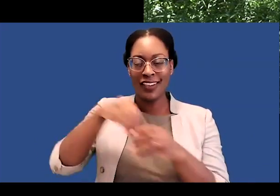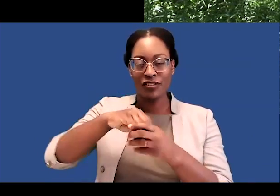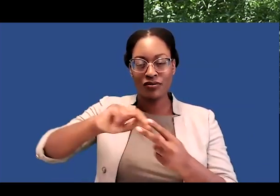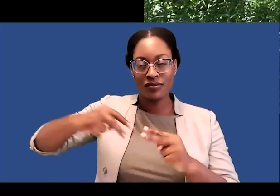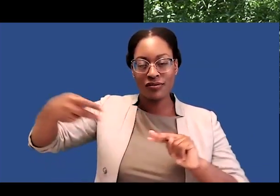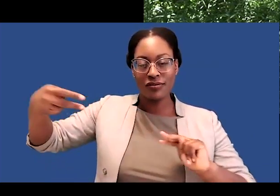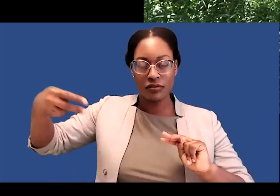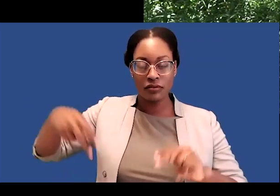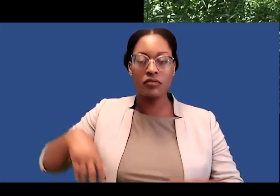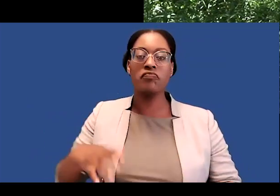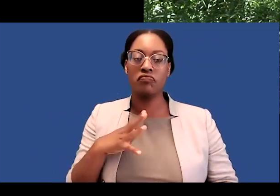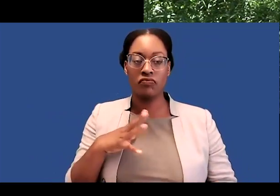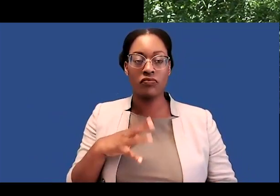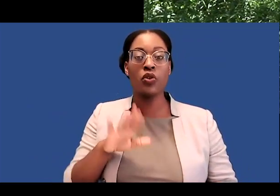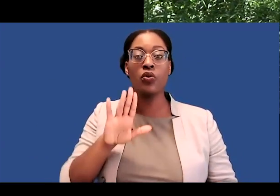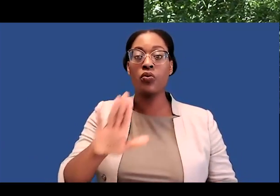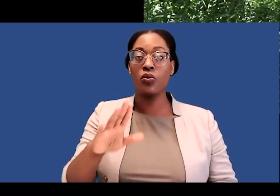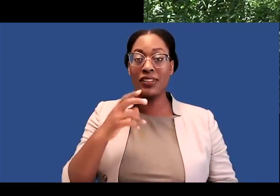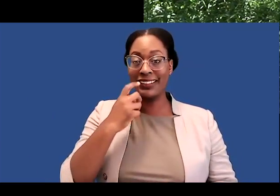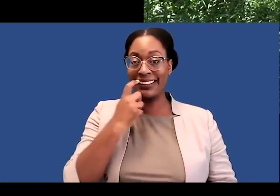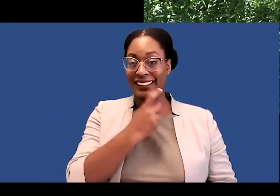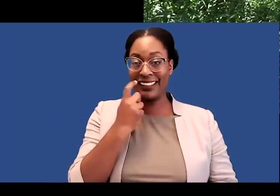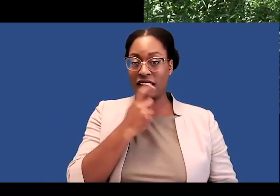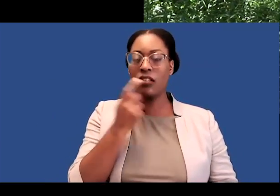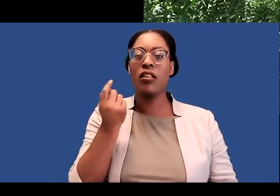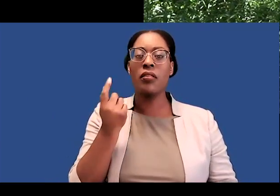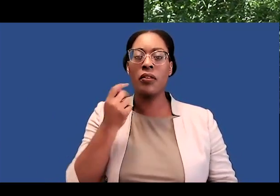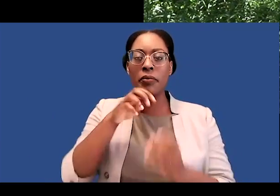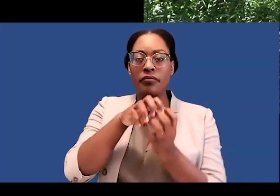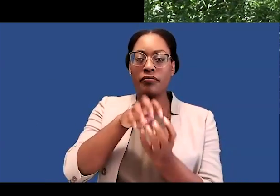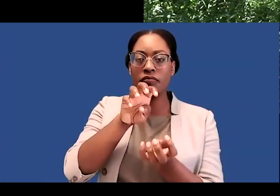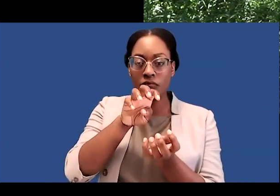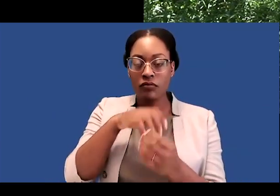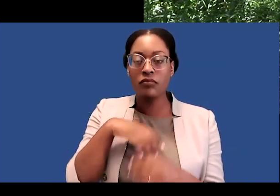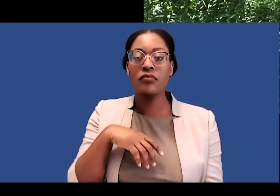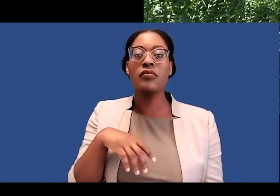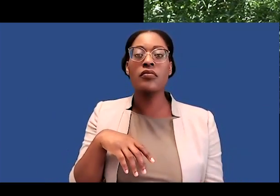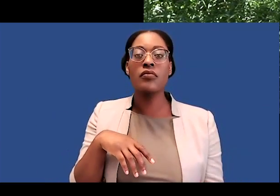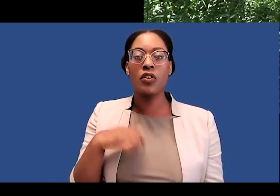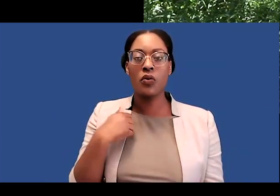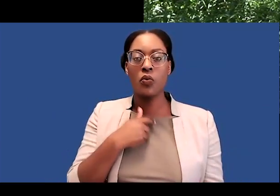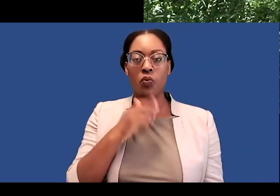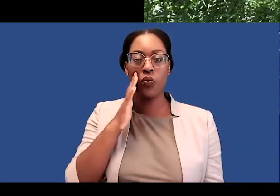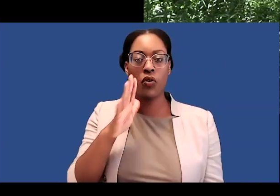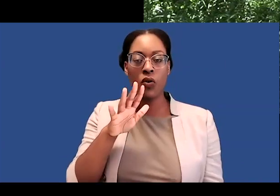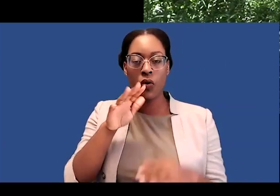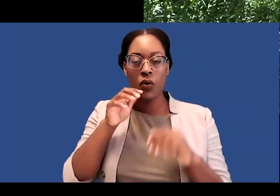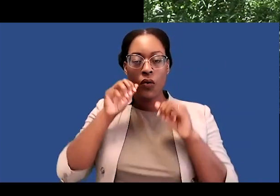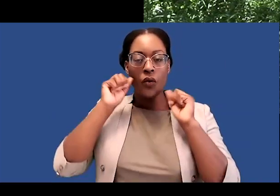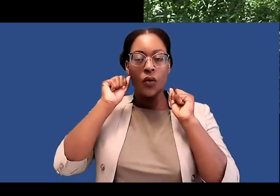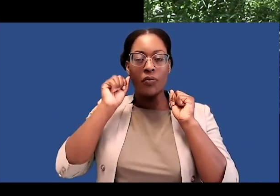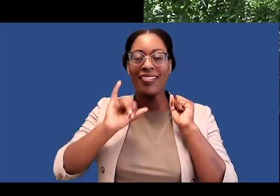slightly part the lips. And what we're going to do is just suck air into the teeth or through the tongue like a straw, depending